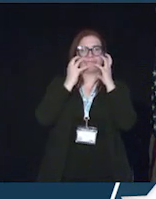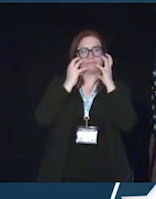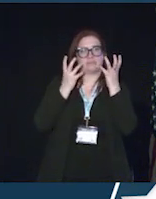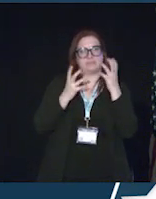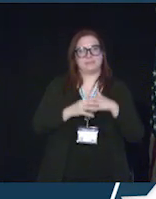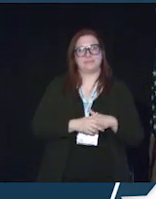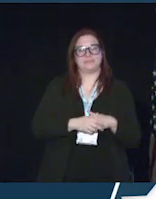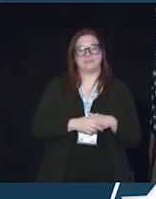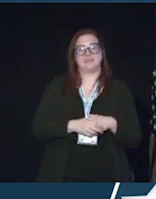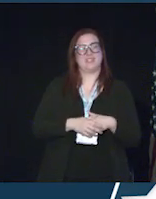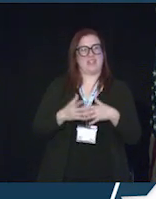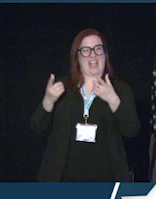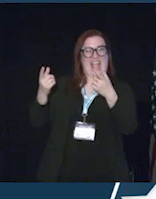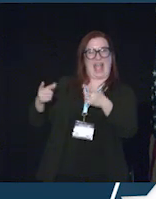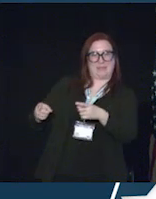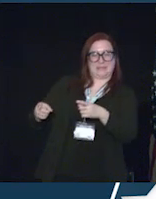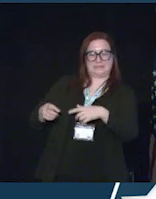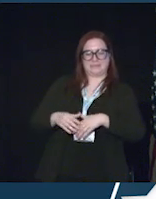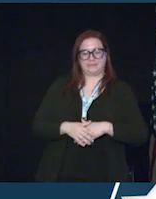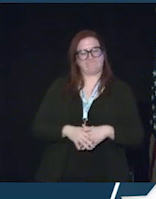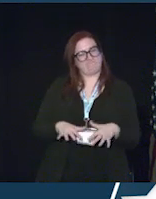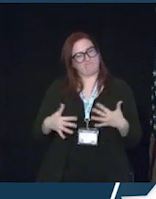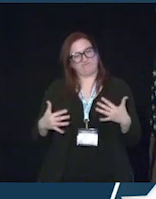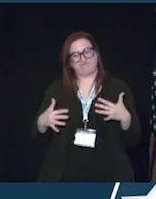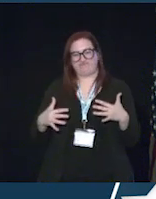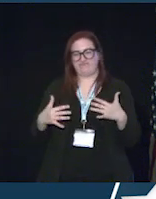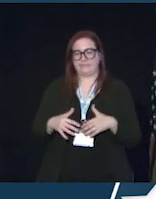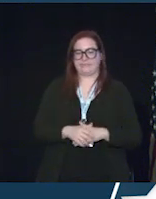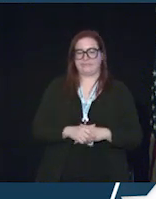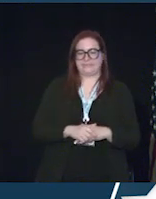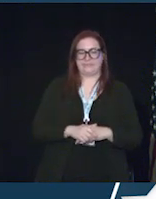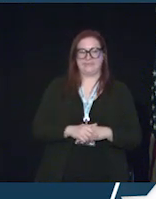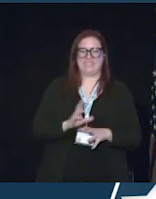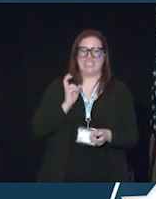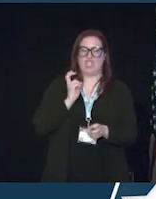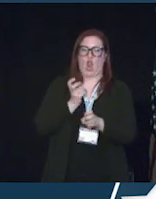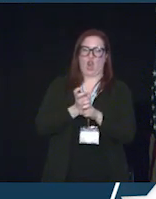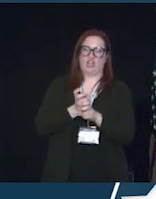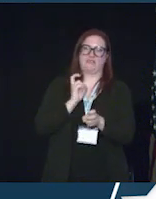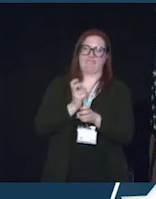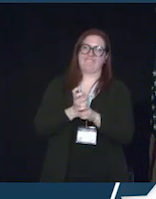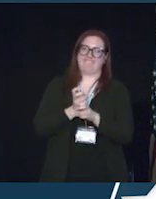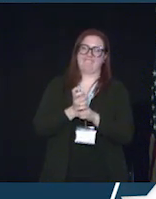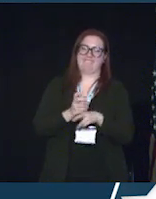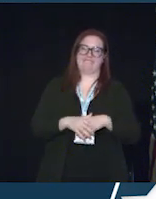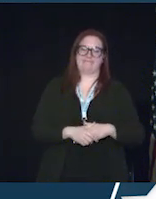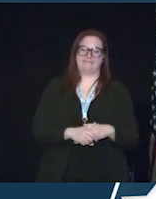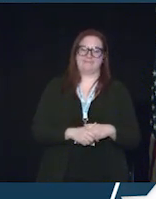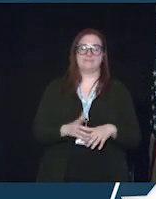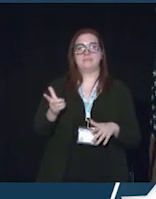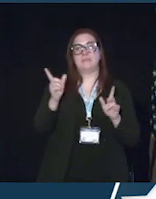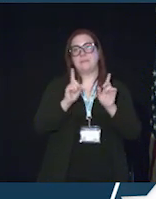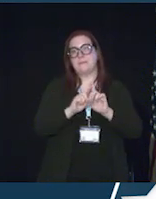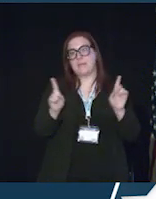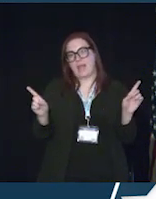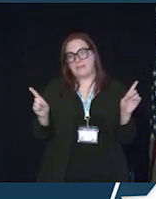the outcome of that is really hard, but